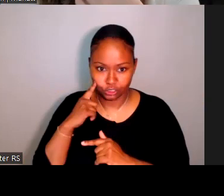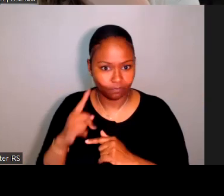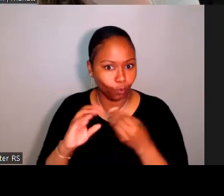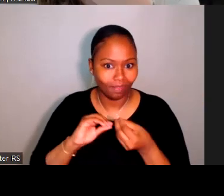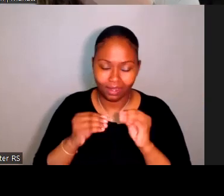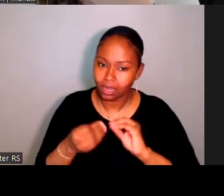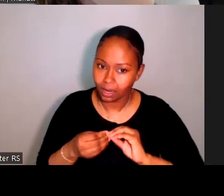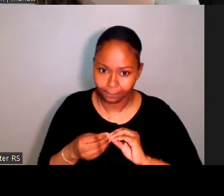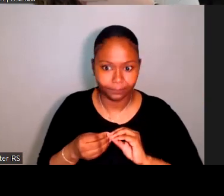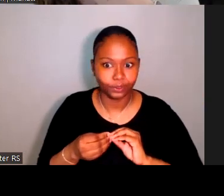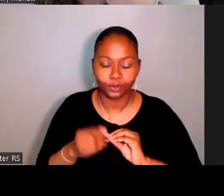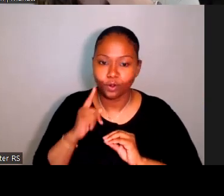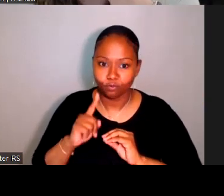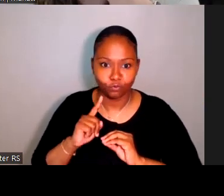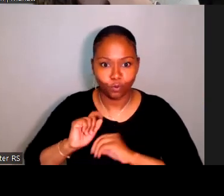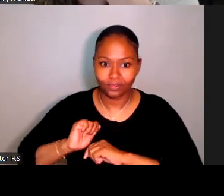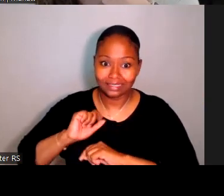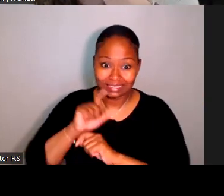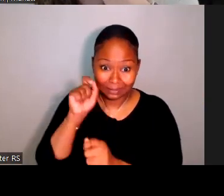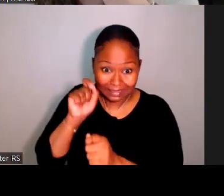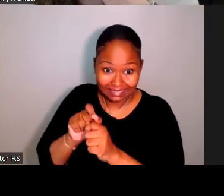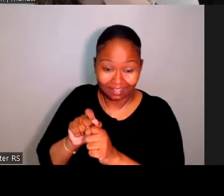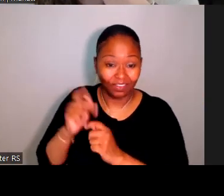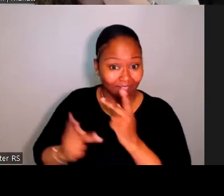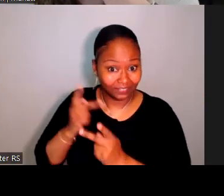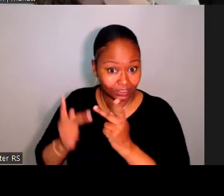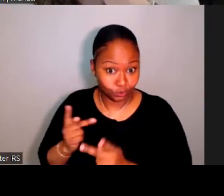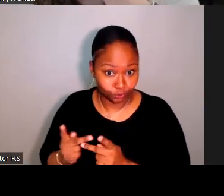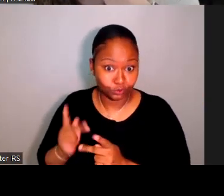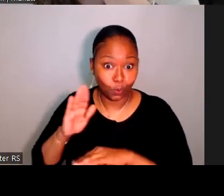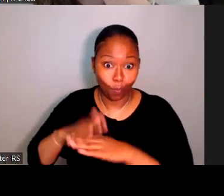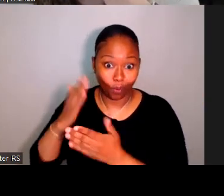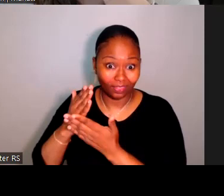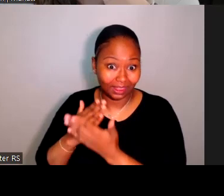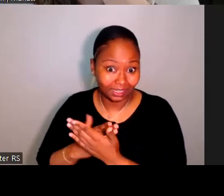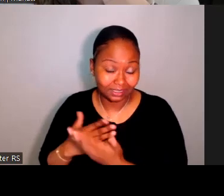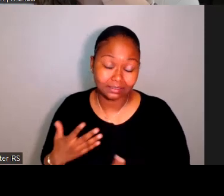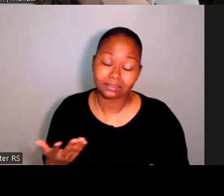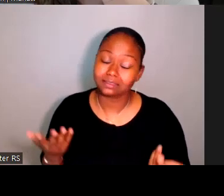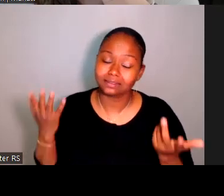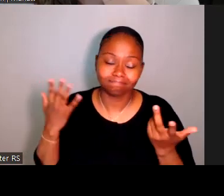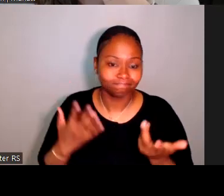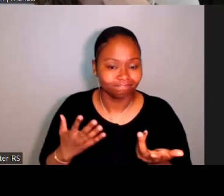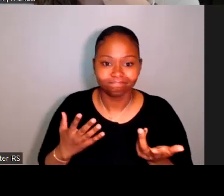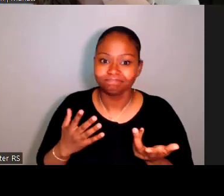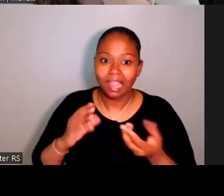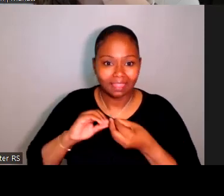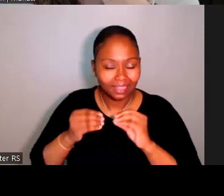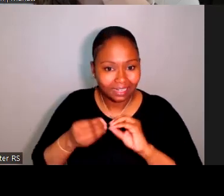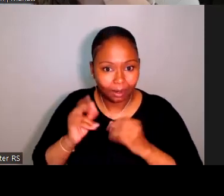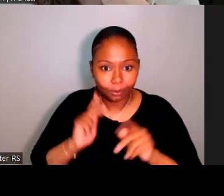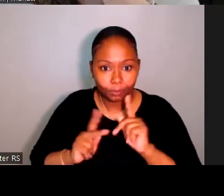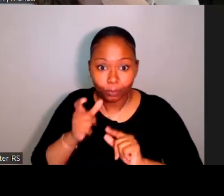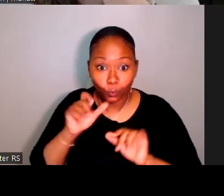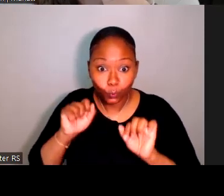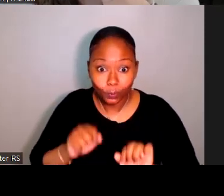the designation of the visitors, the number of visits, the number of people that can visit and